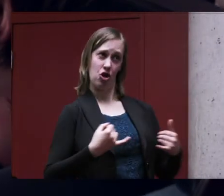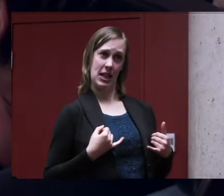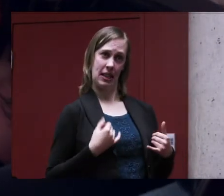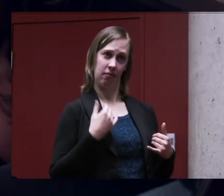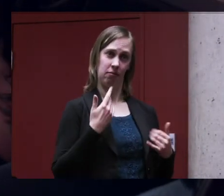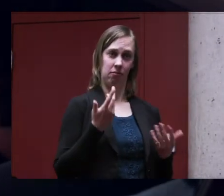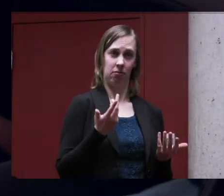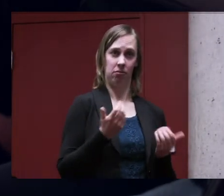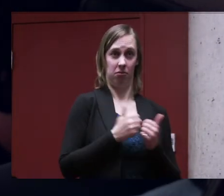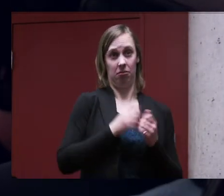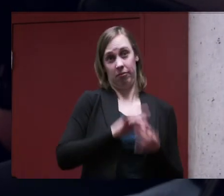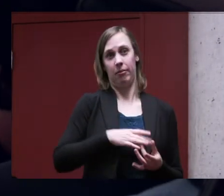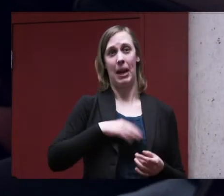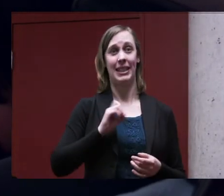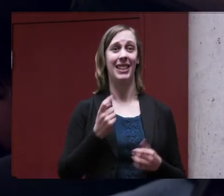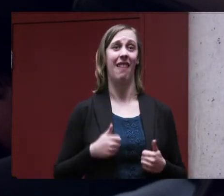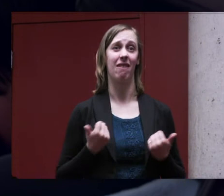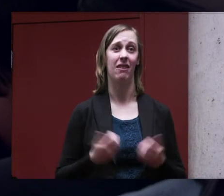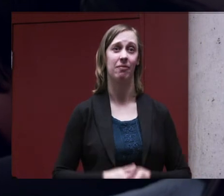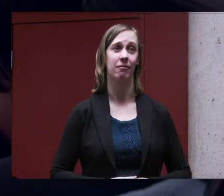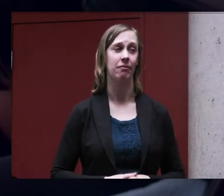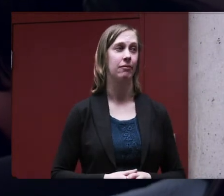life. Thank you.